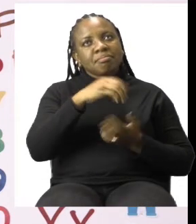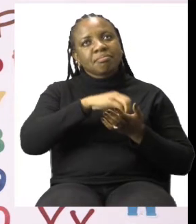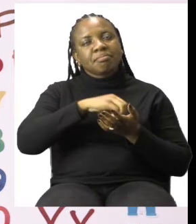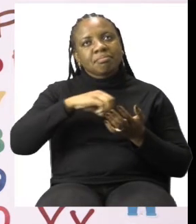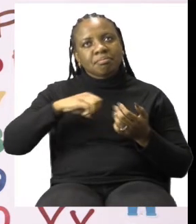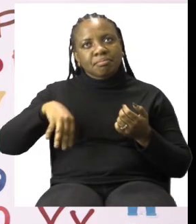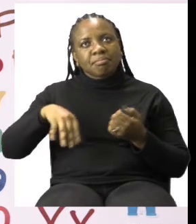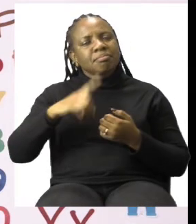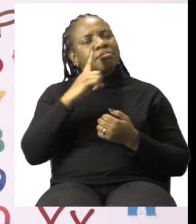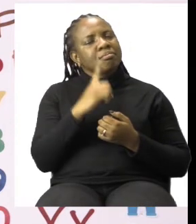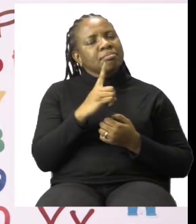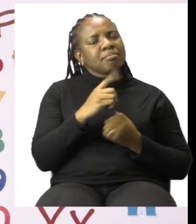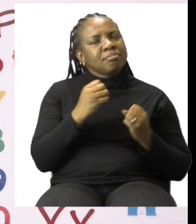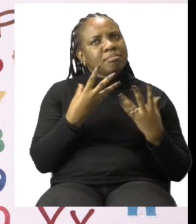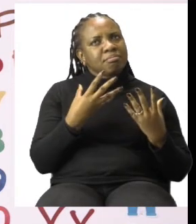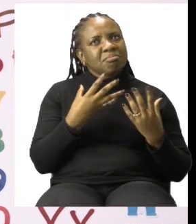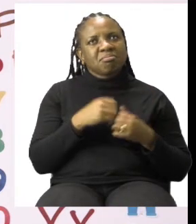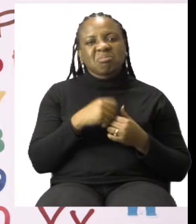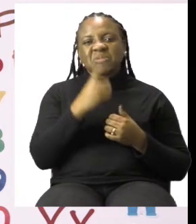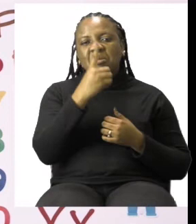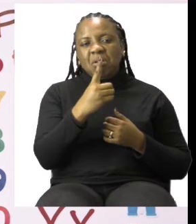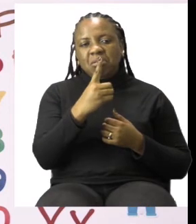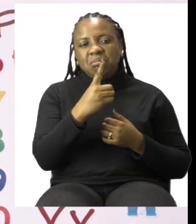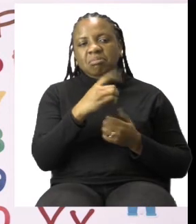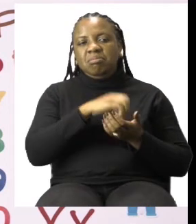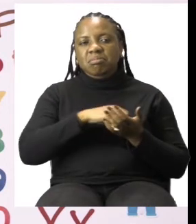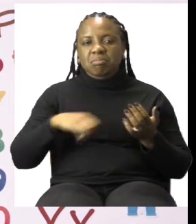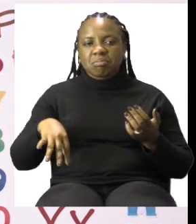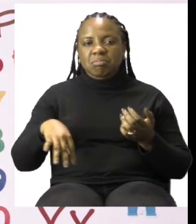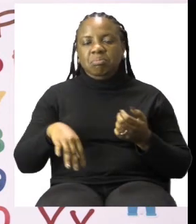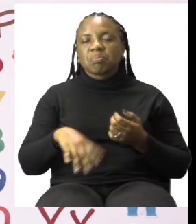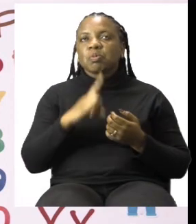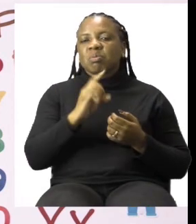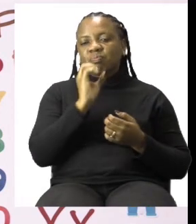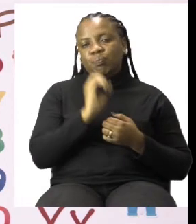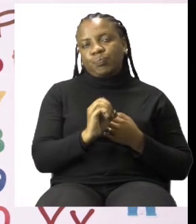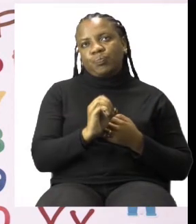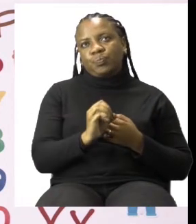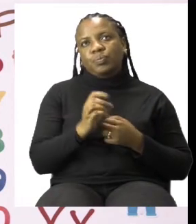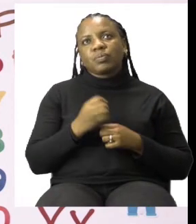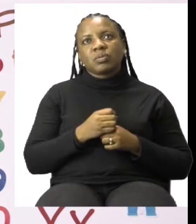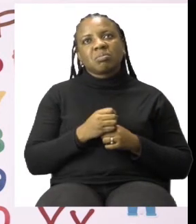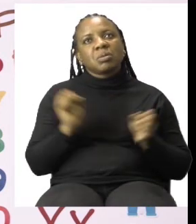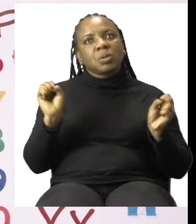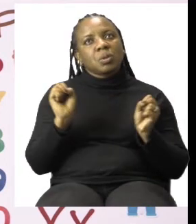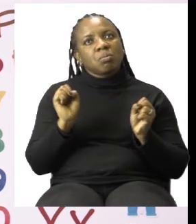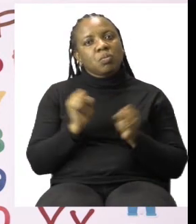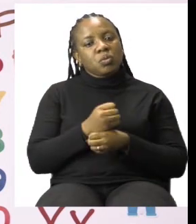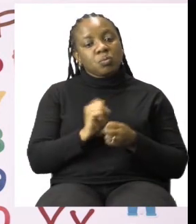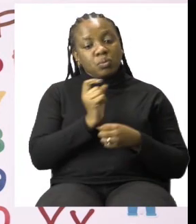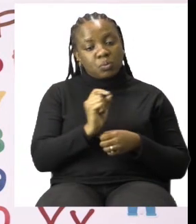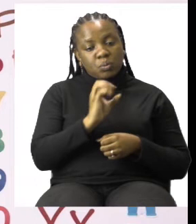minus 1. Now 1 minus 1 we know is 0. But because we only have a